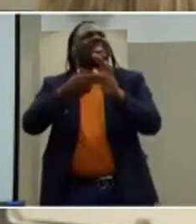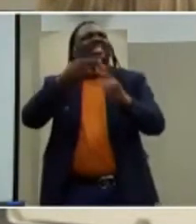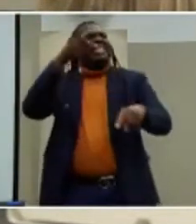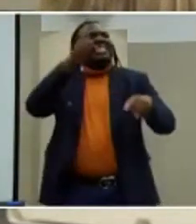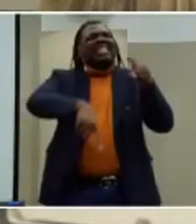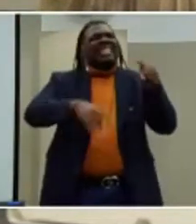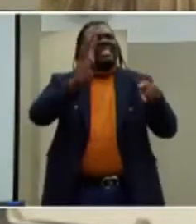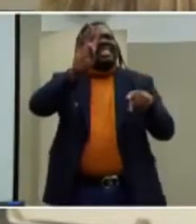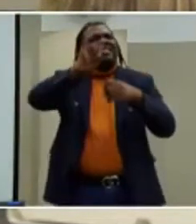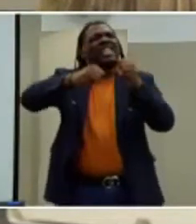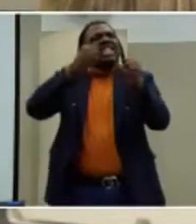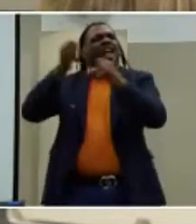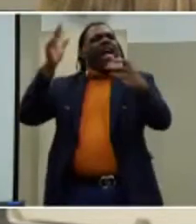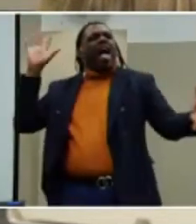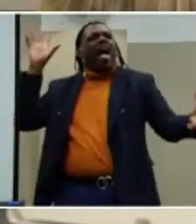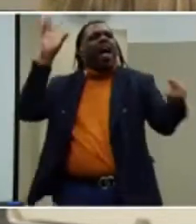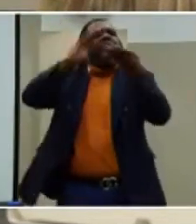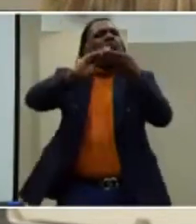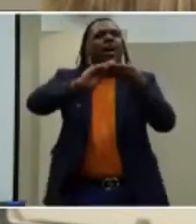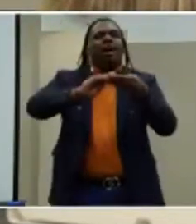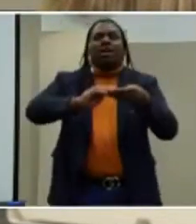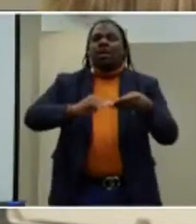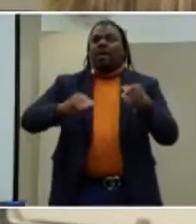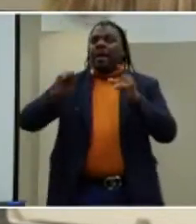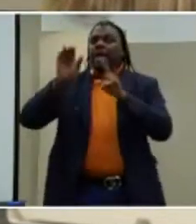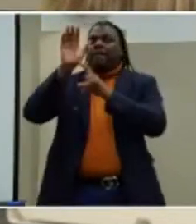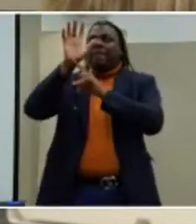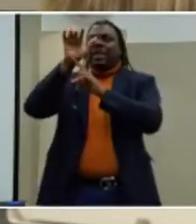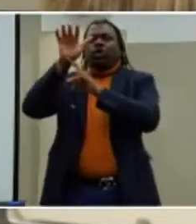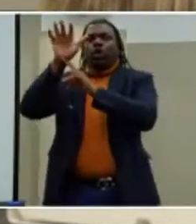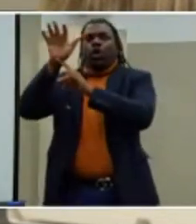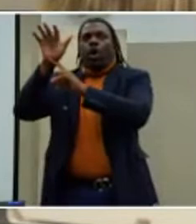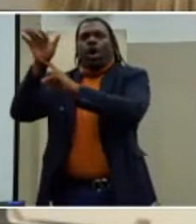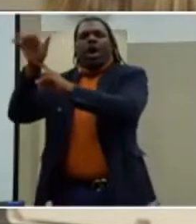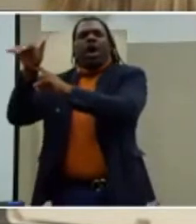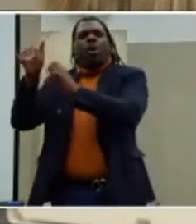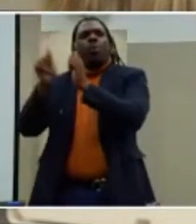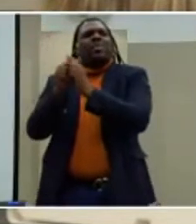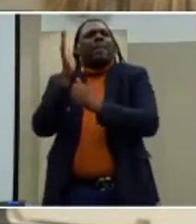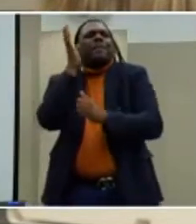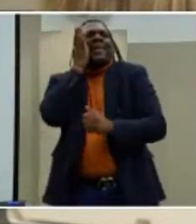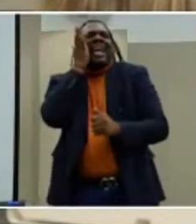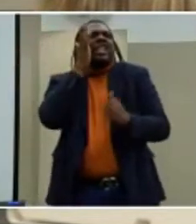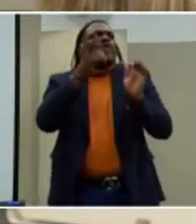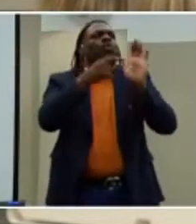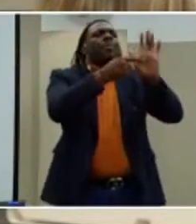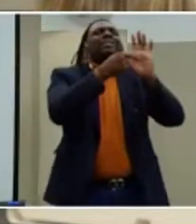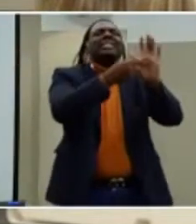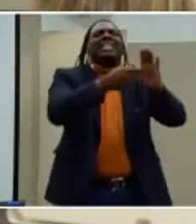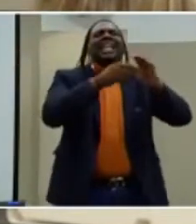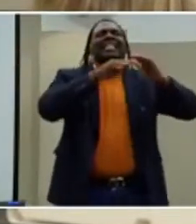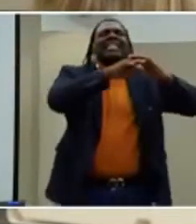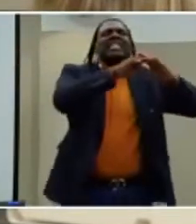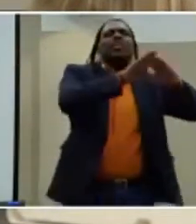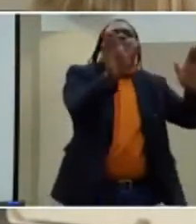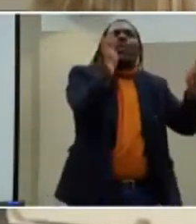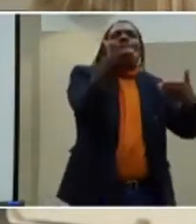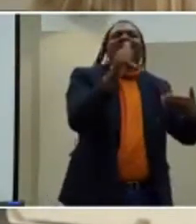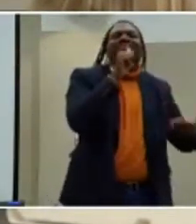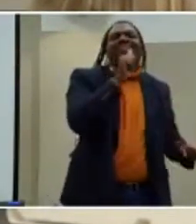7 years. And there are also photographs of beds in what are represented to be accessible